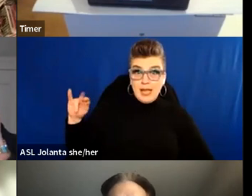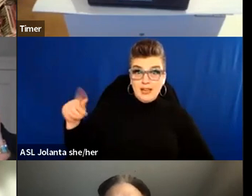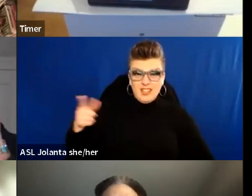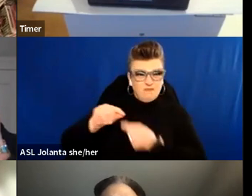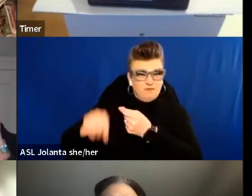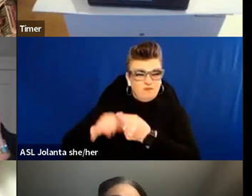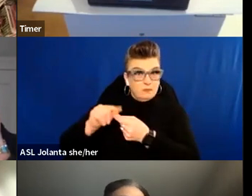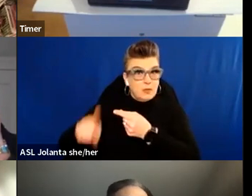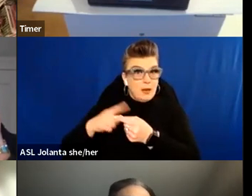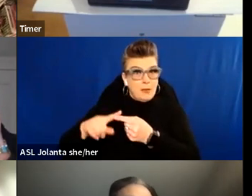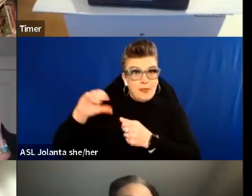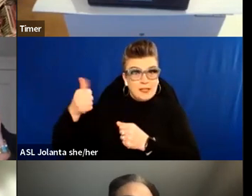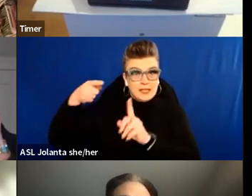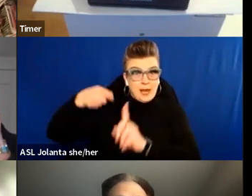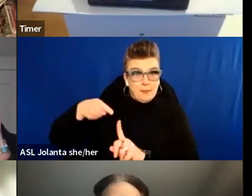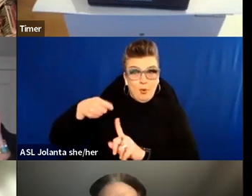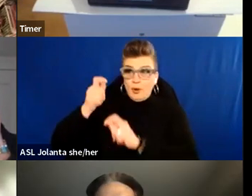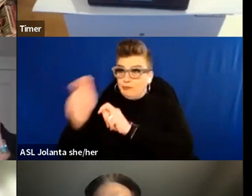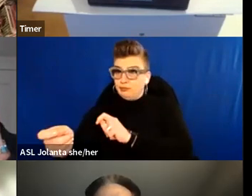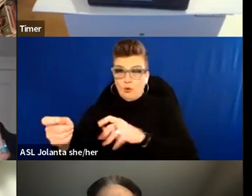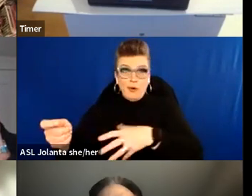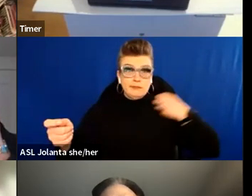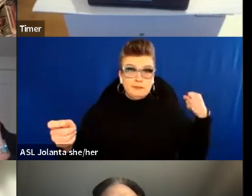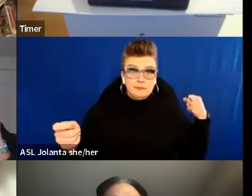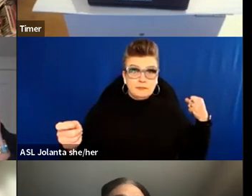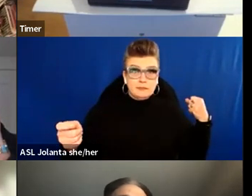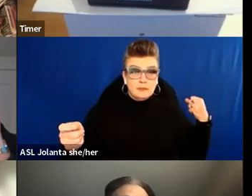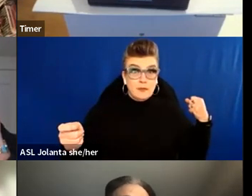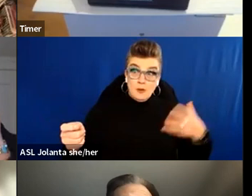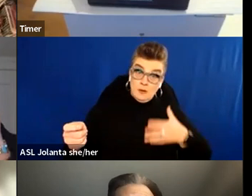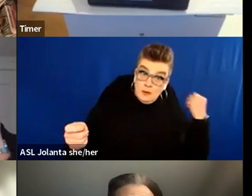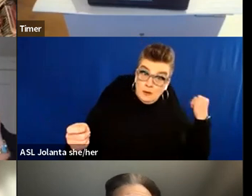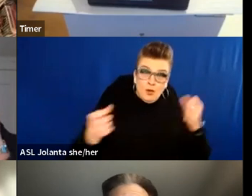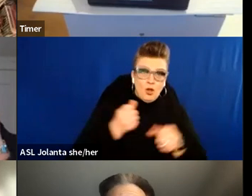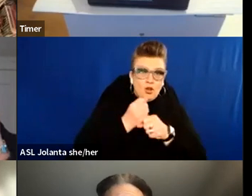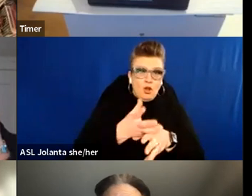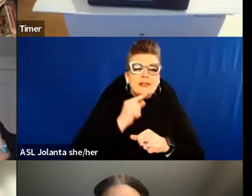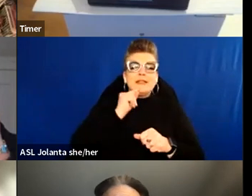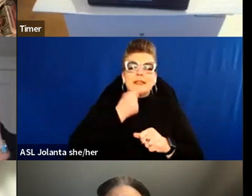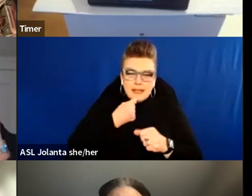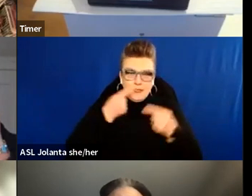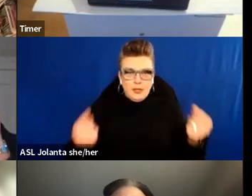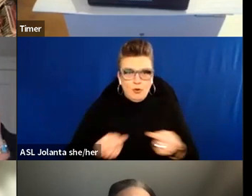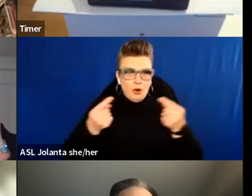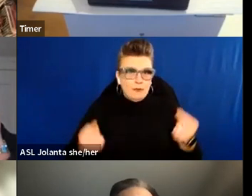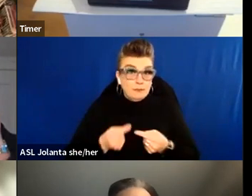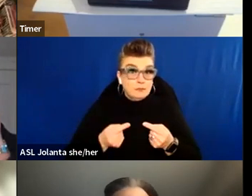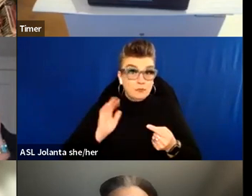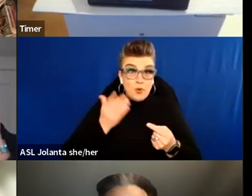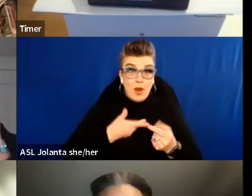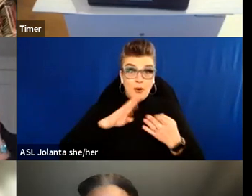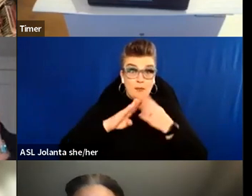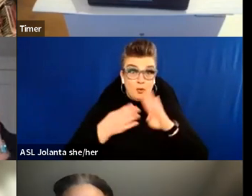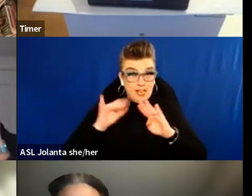point gap as i believe it will cause significant harm to the community which has taken years to build it would be really